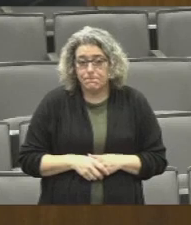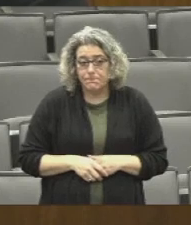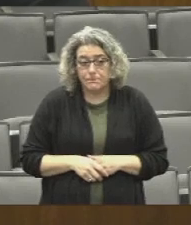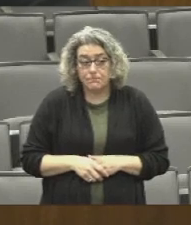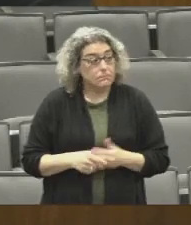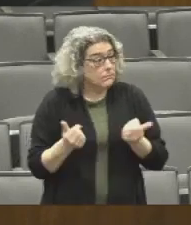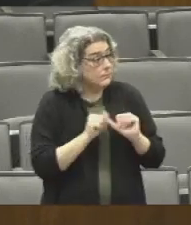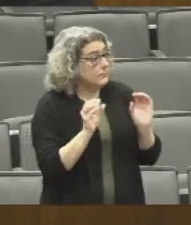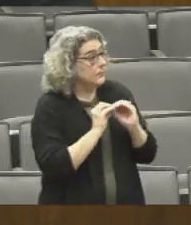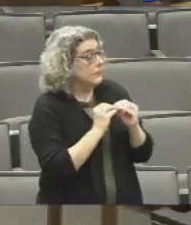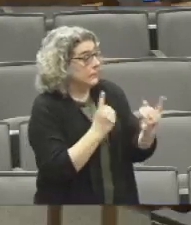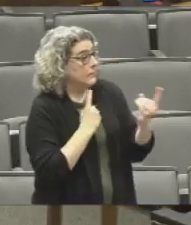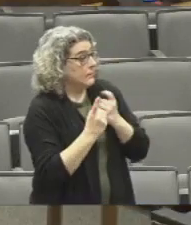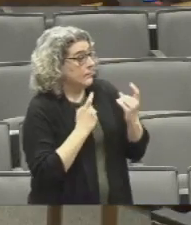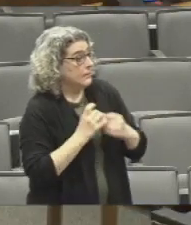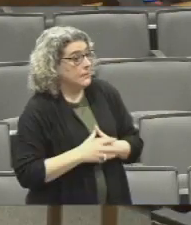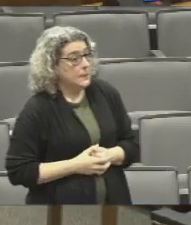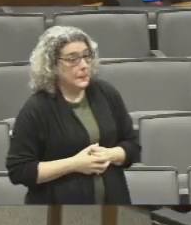Anybody else?